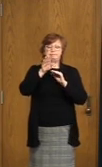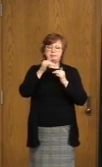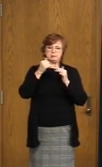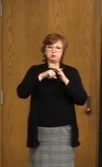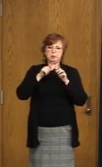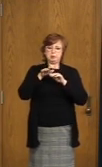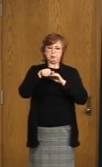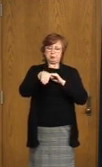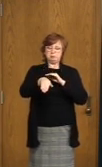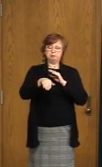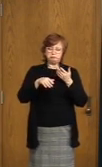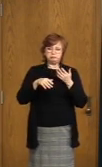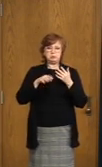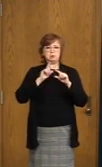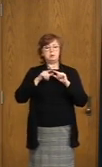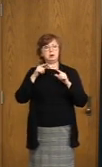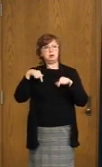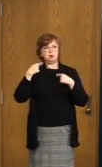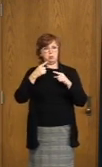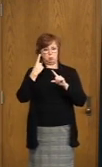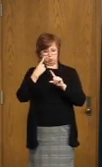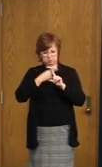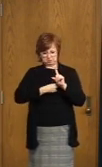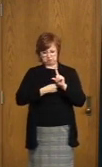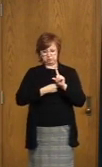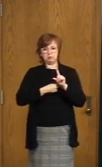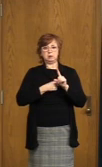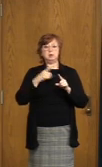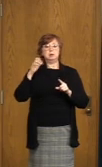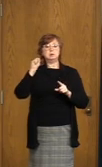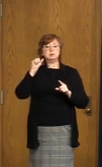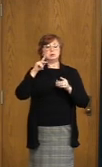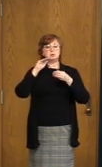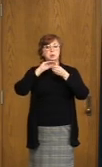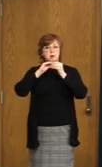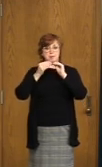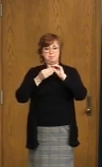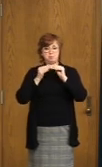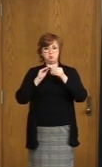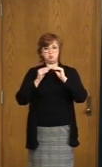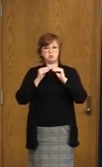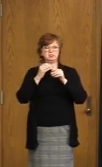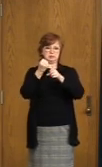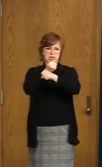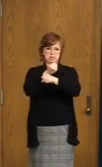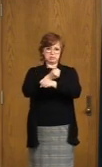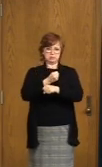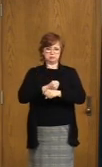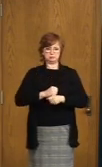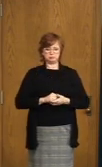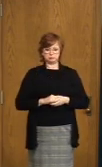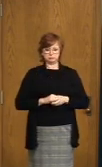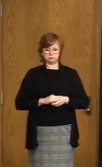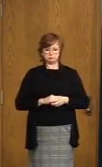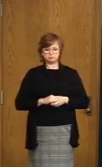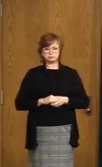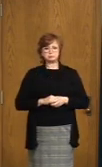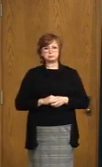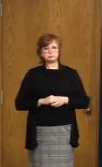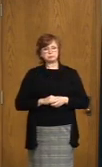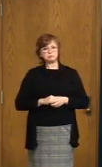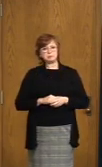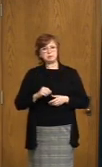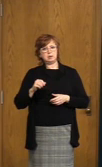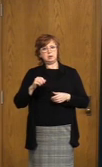Saskatchewan's statistics, when you line them up, you know, whether it be on a per capita basis overall, and with our dealing with COVID, have